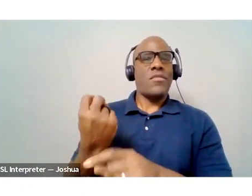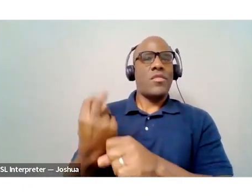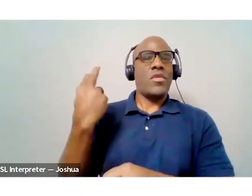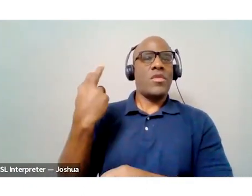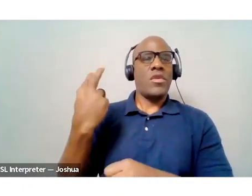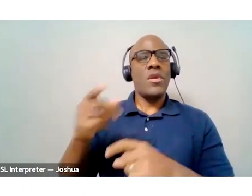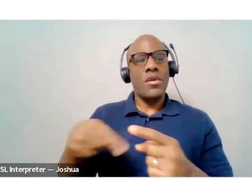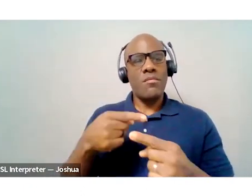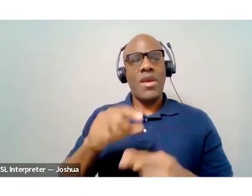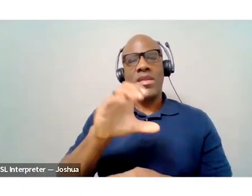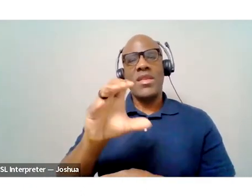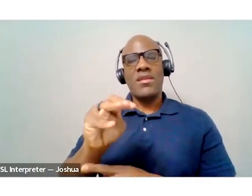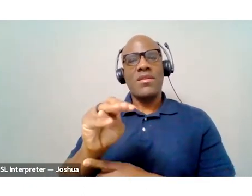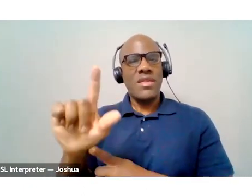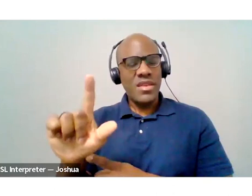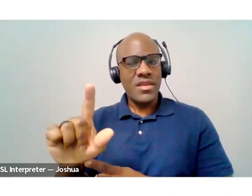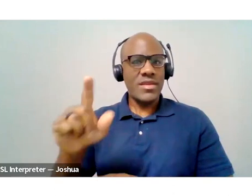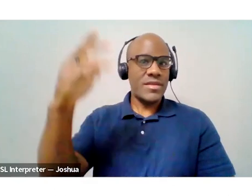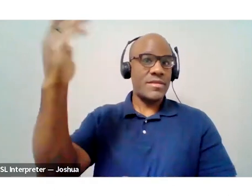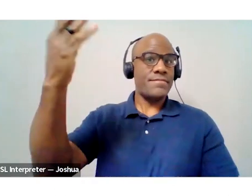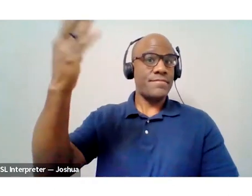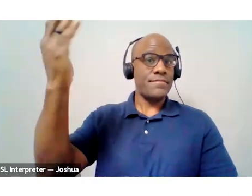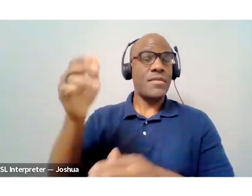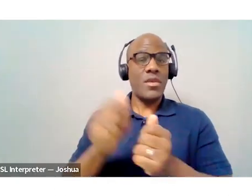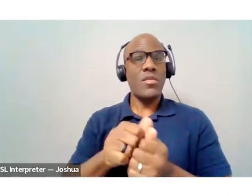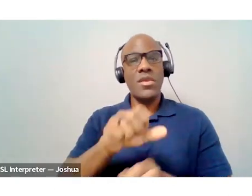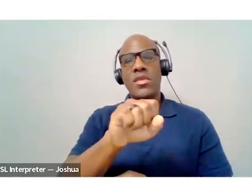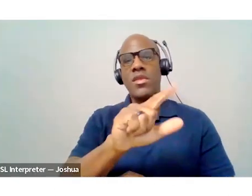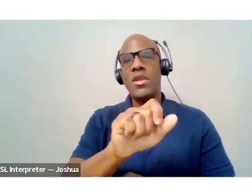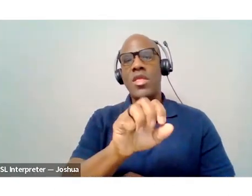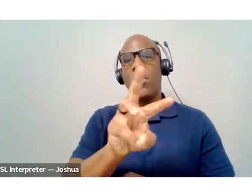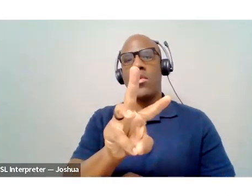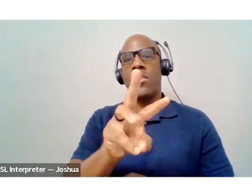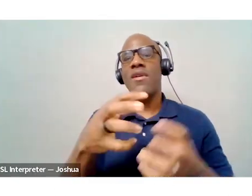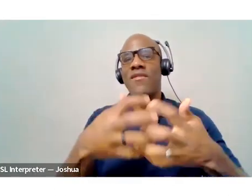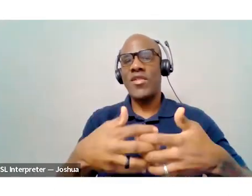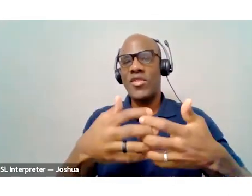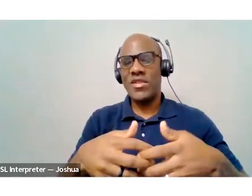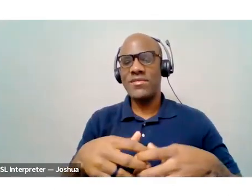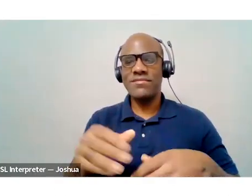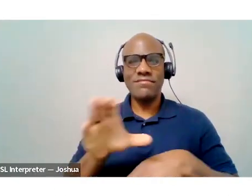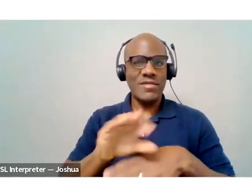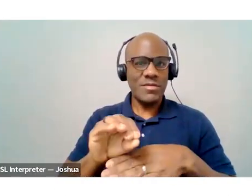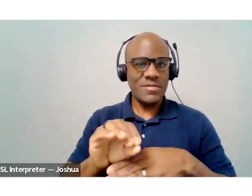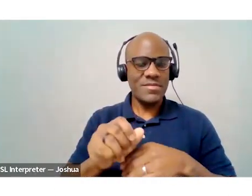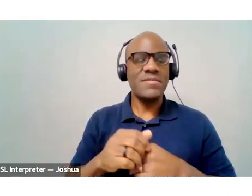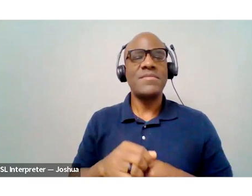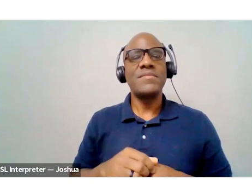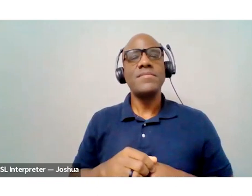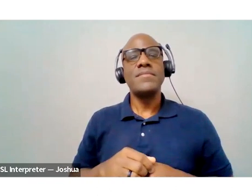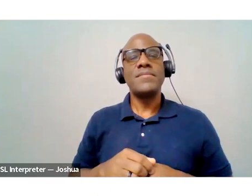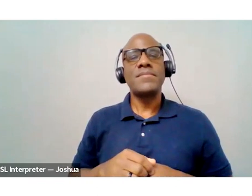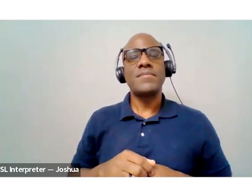literacy lecture with Slow Factory. What I